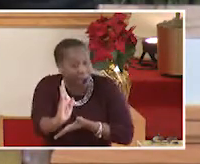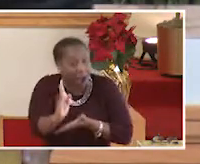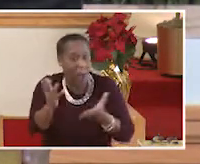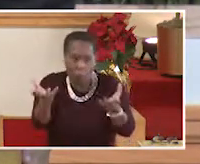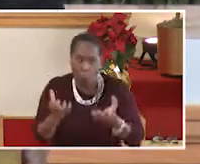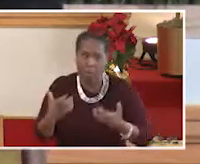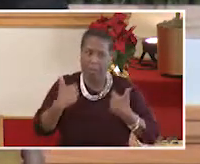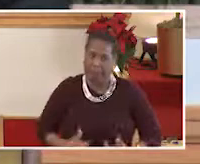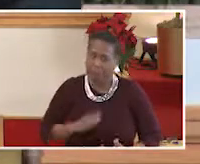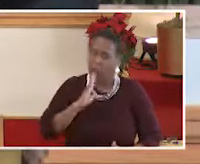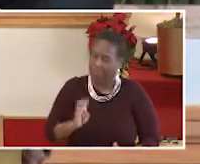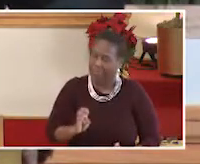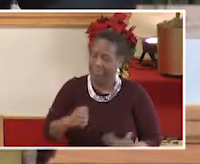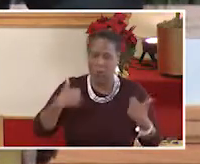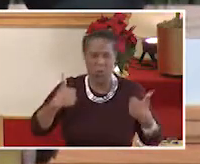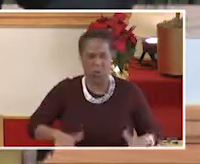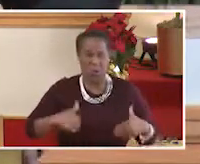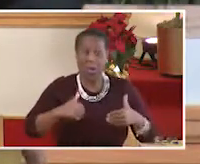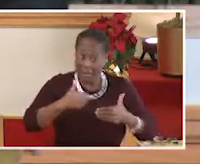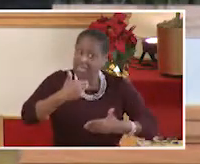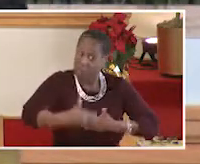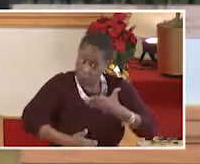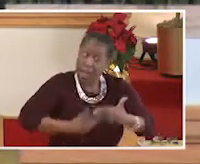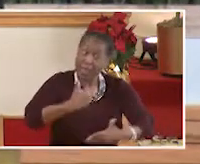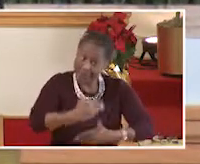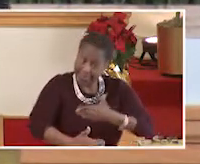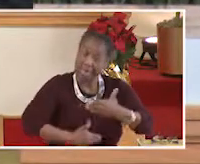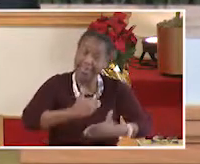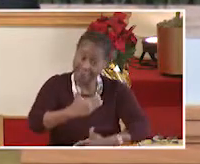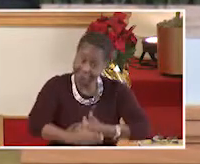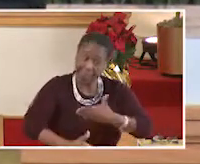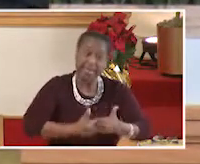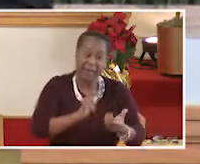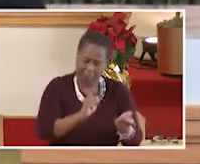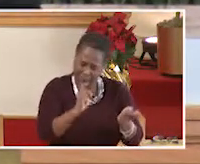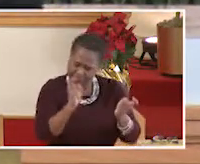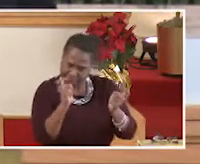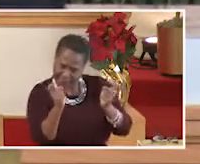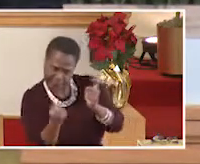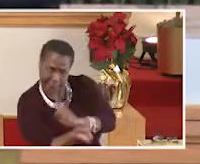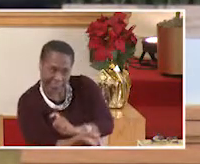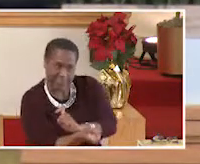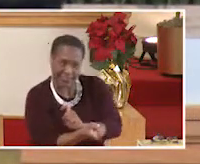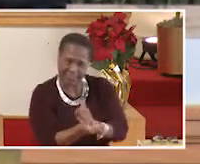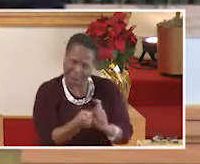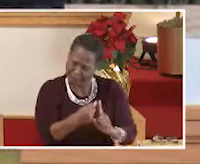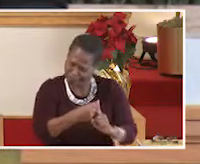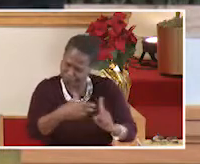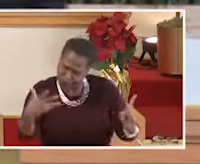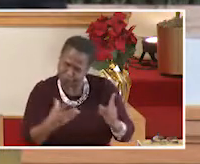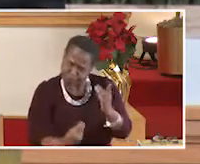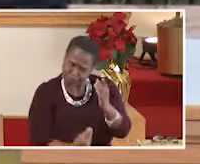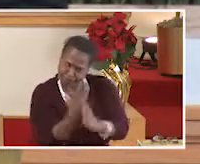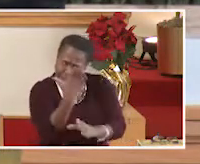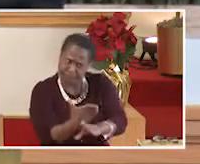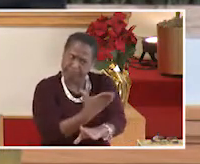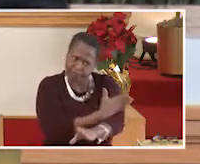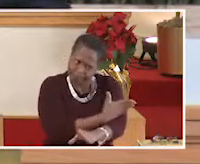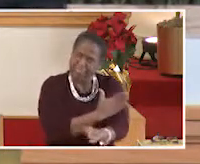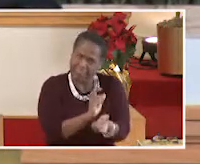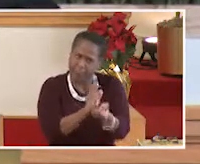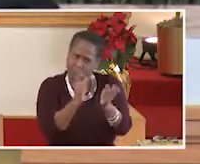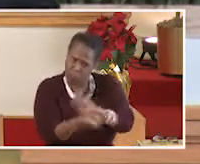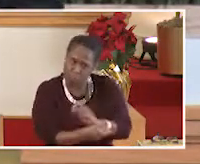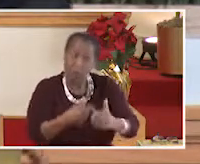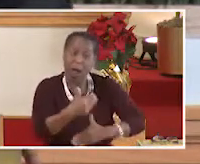I'm willing to undergo the process of transformation. Thank you, choir, for leading us to